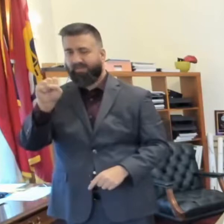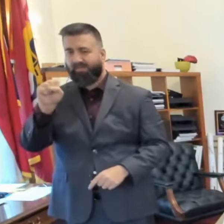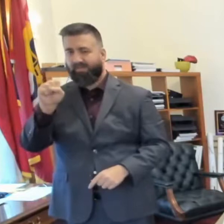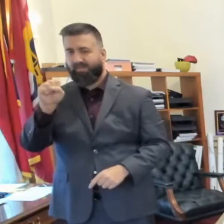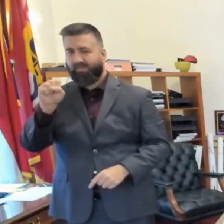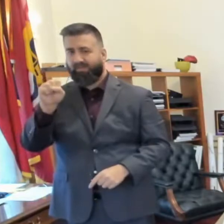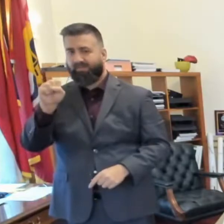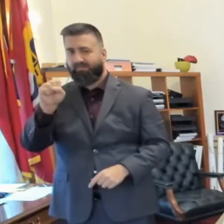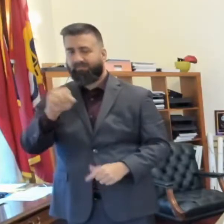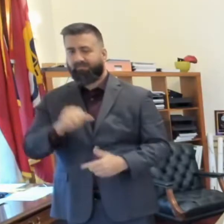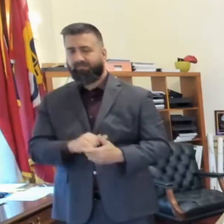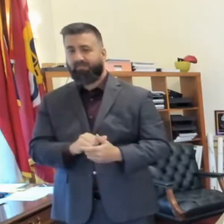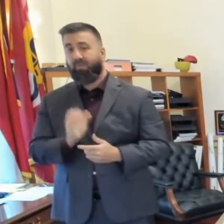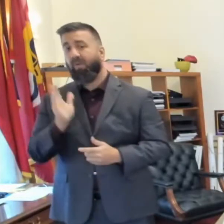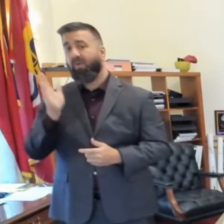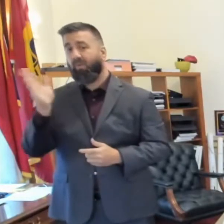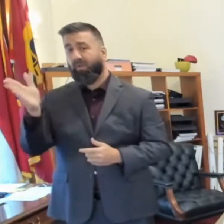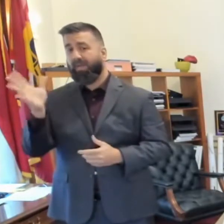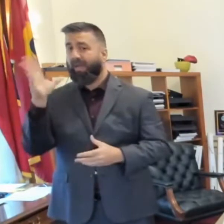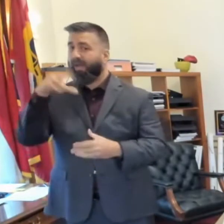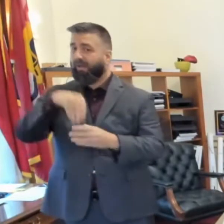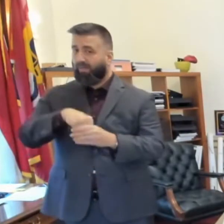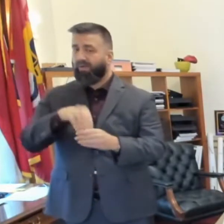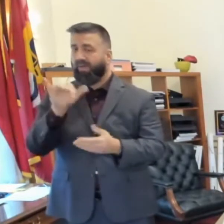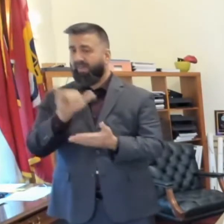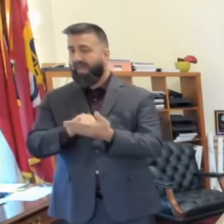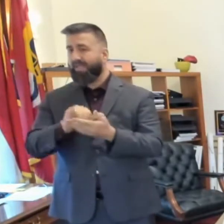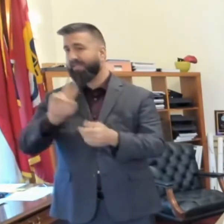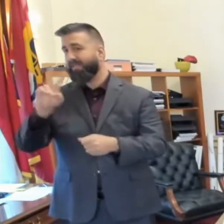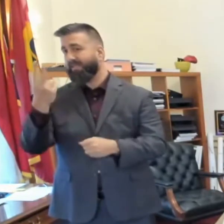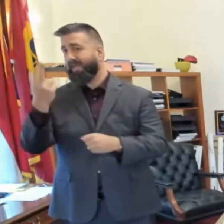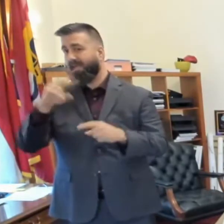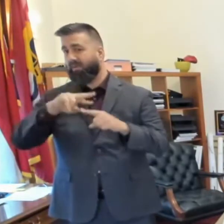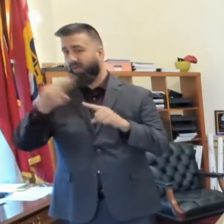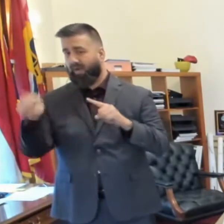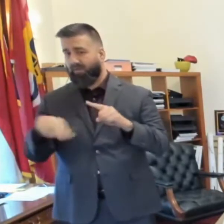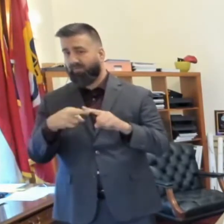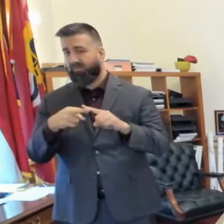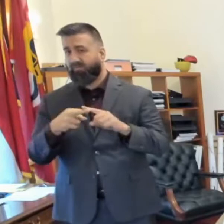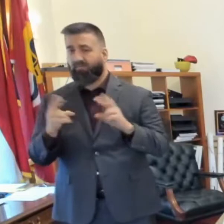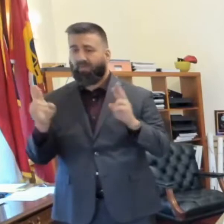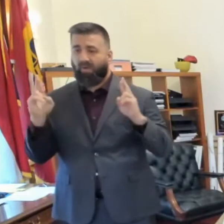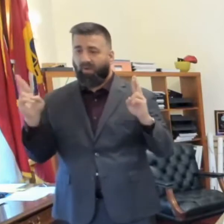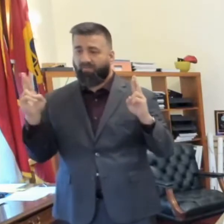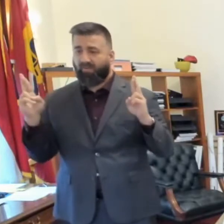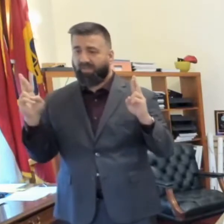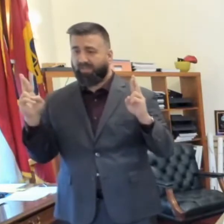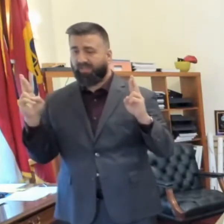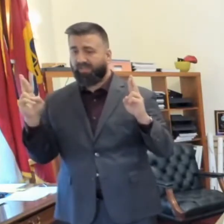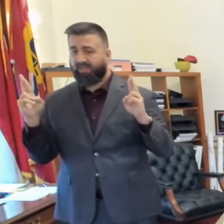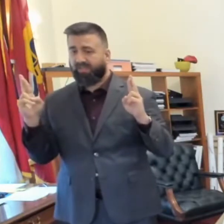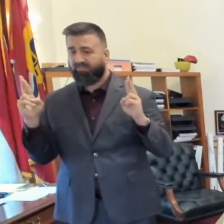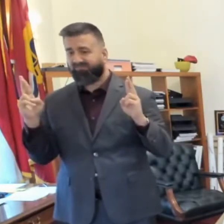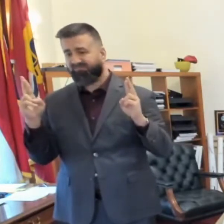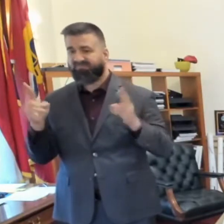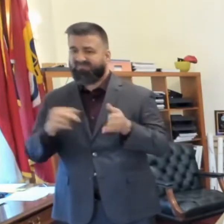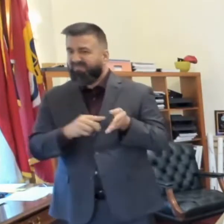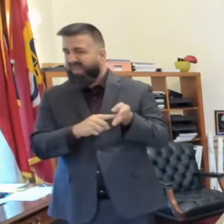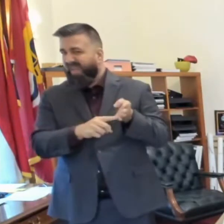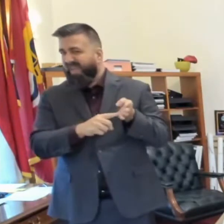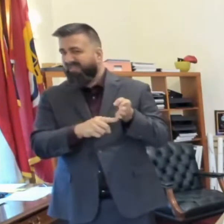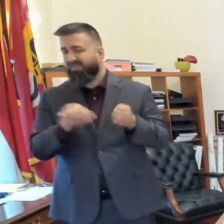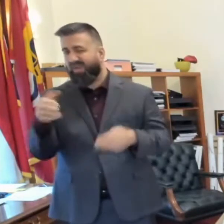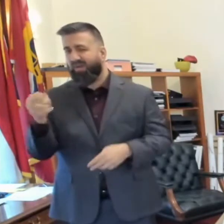ambulances, will be included in that second round. So hopefully around the end of January.